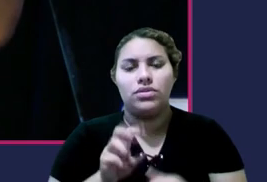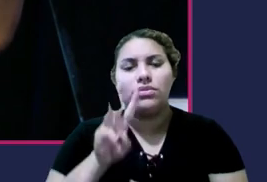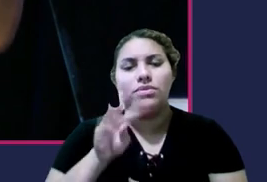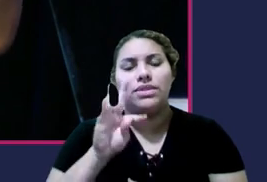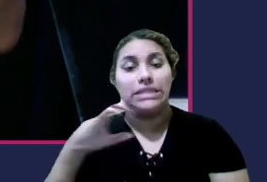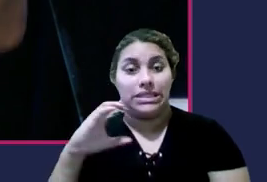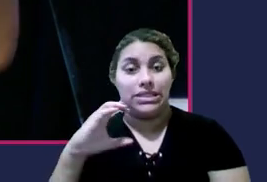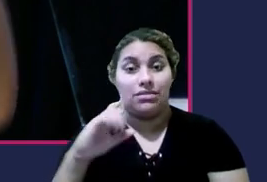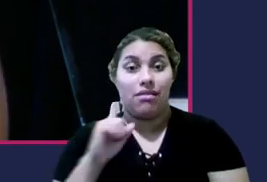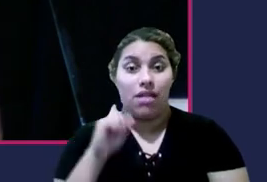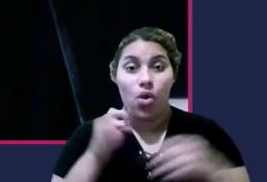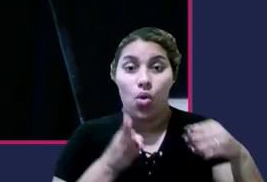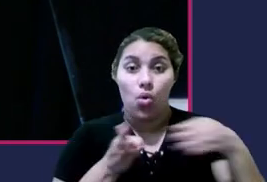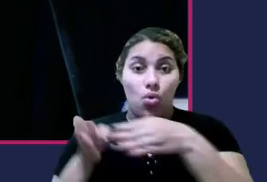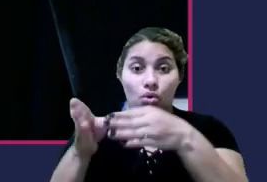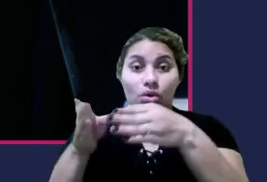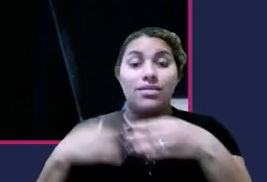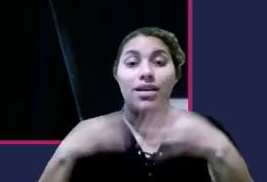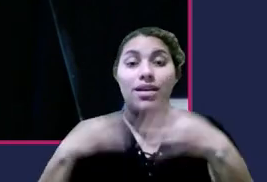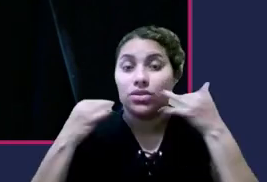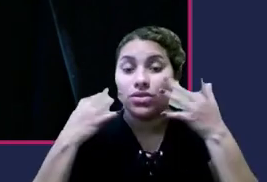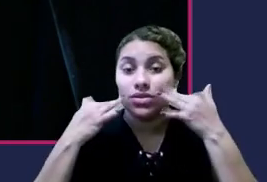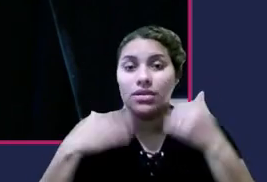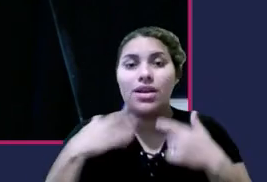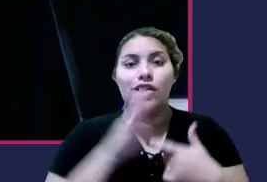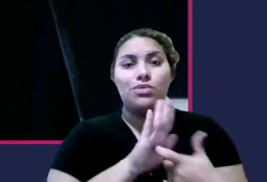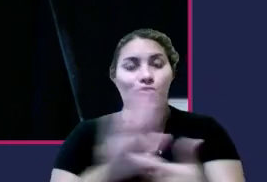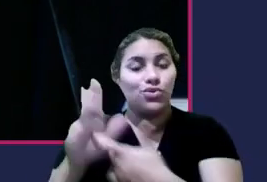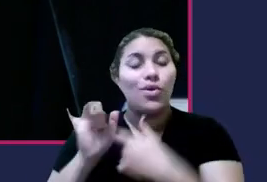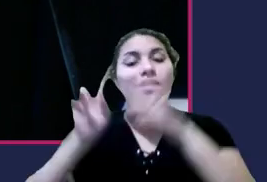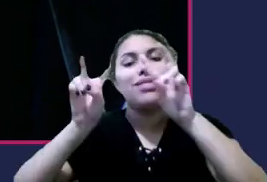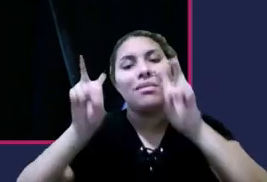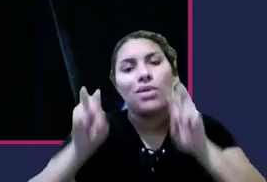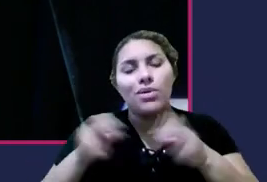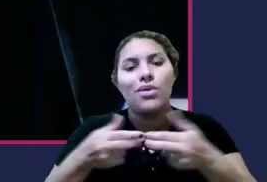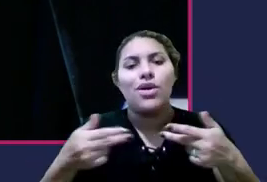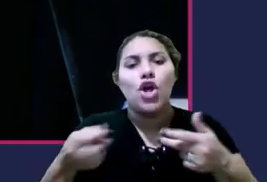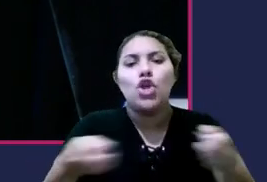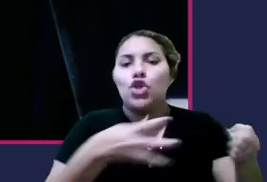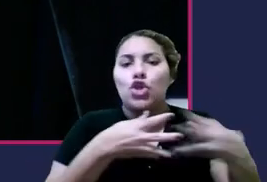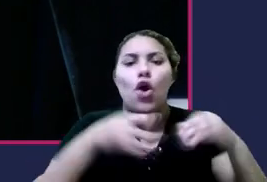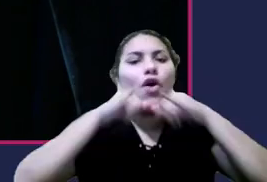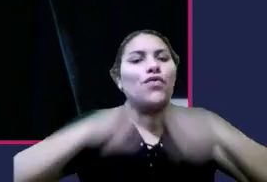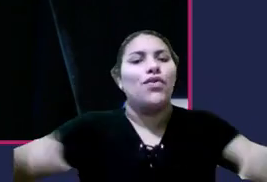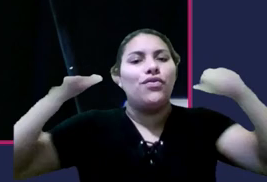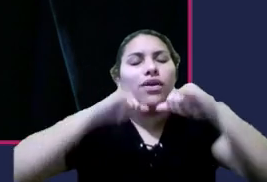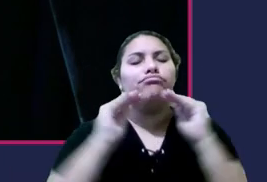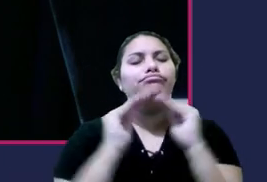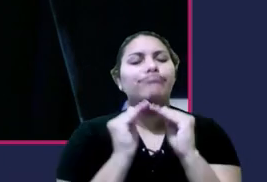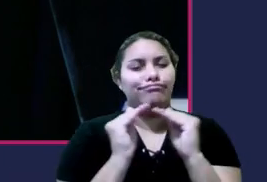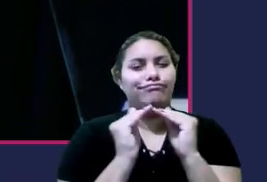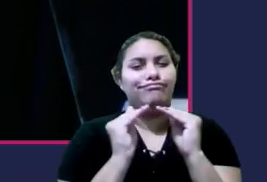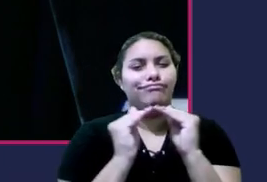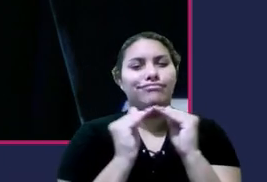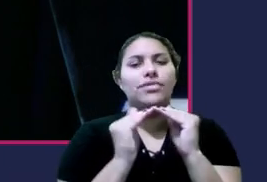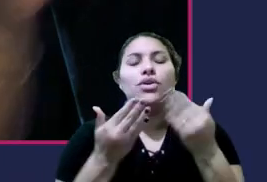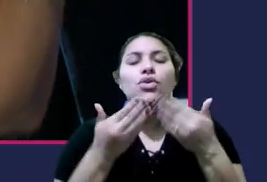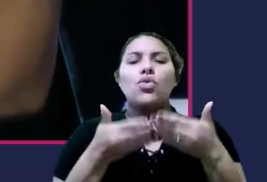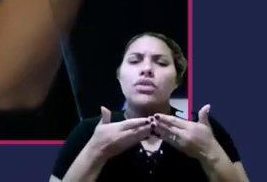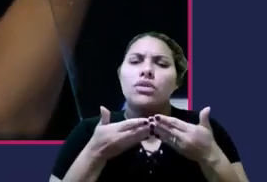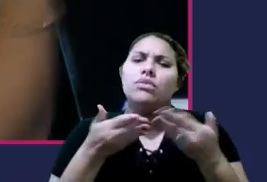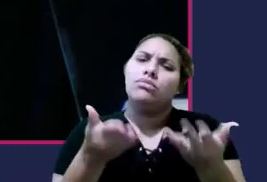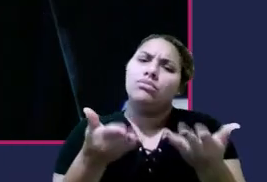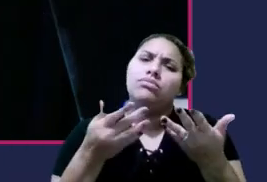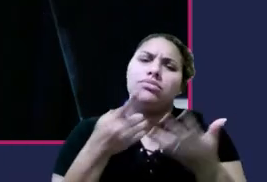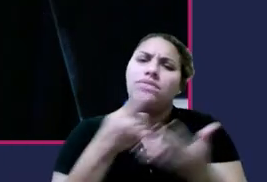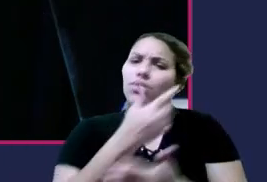leave. When you go to the theater, there is a thematic exhibition for the